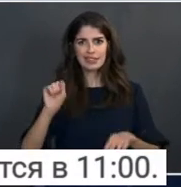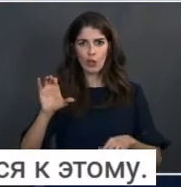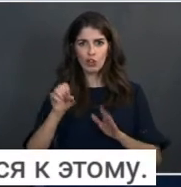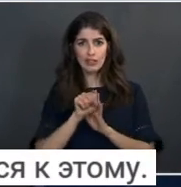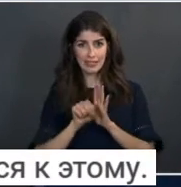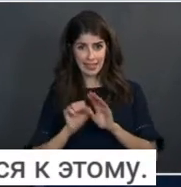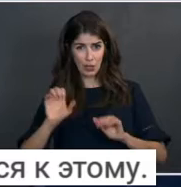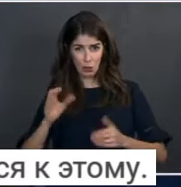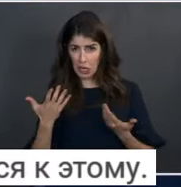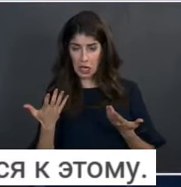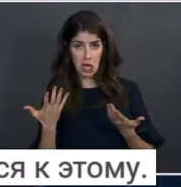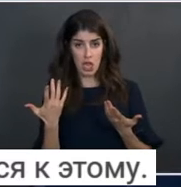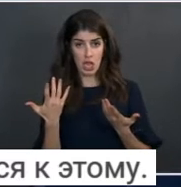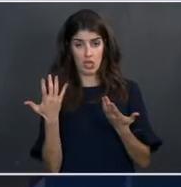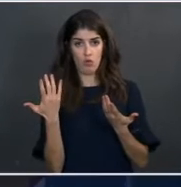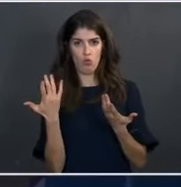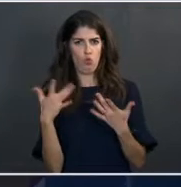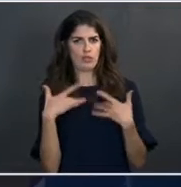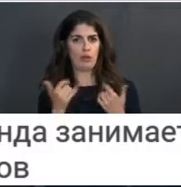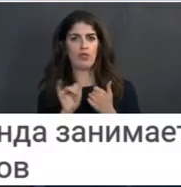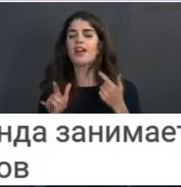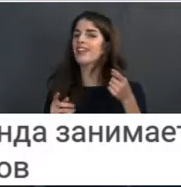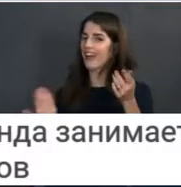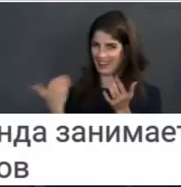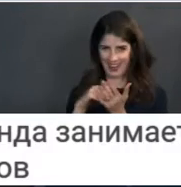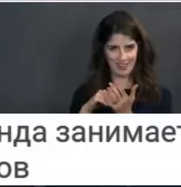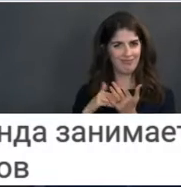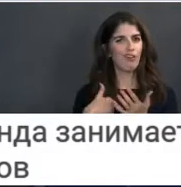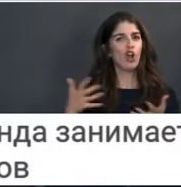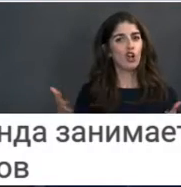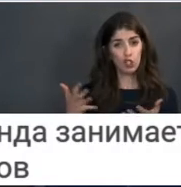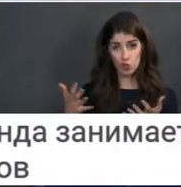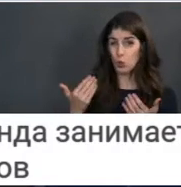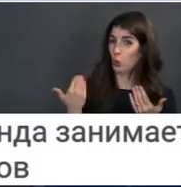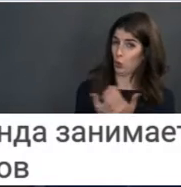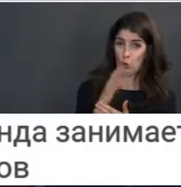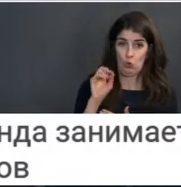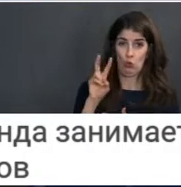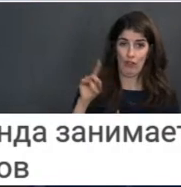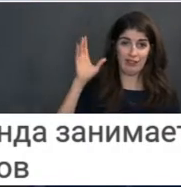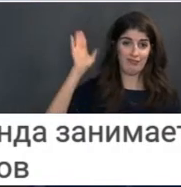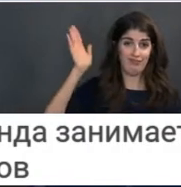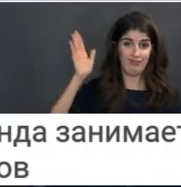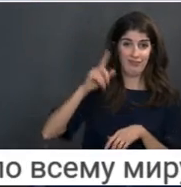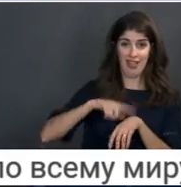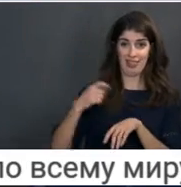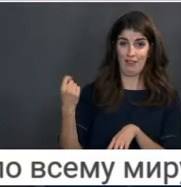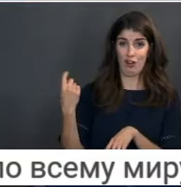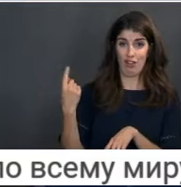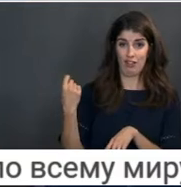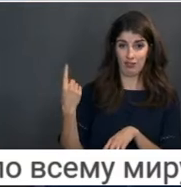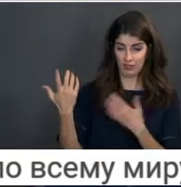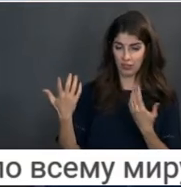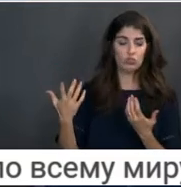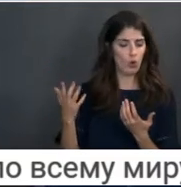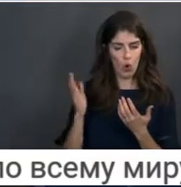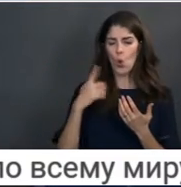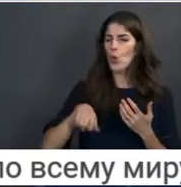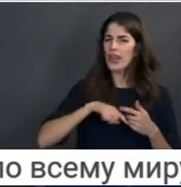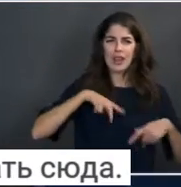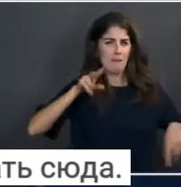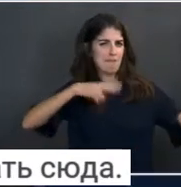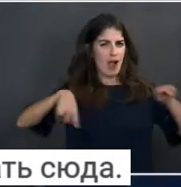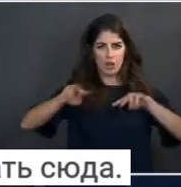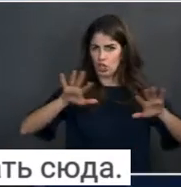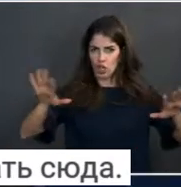11 a.m. I encourage you to join that. But as we see reports, our team has been monitoring variants as there have been developments around the